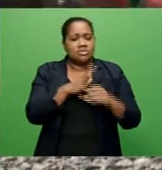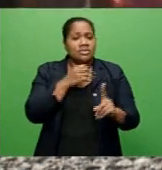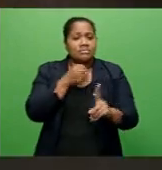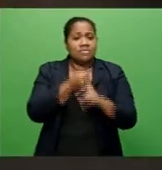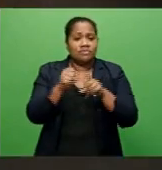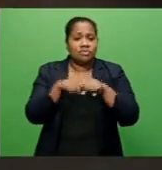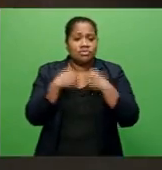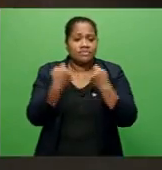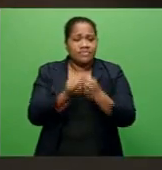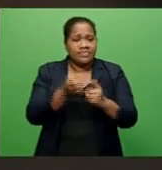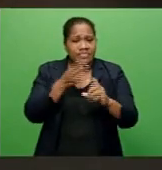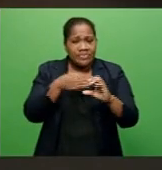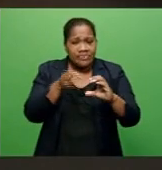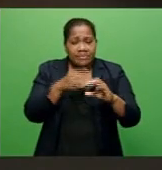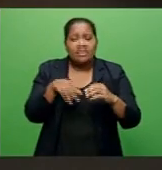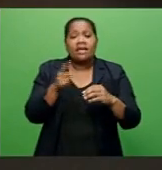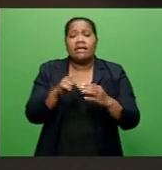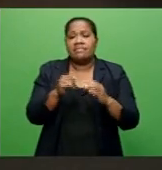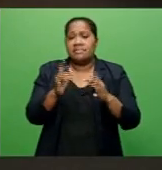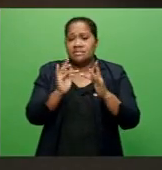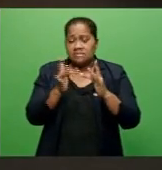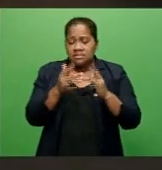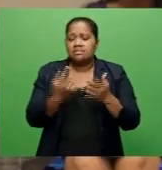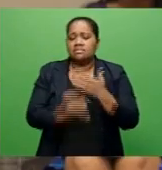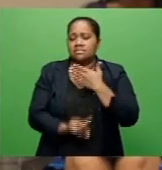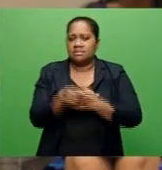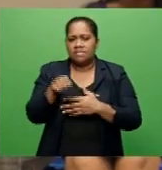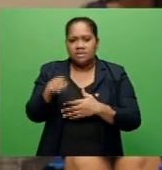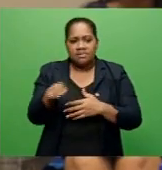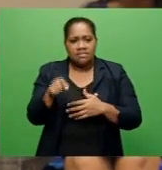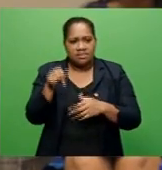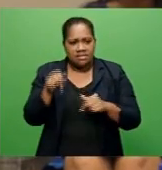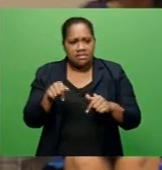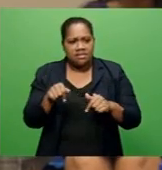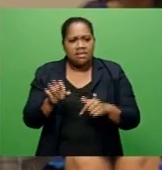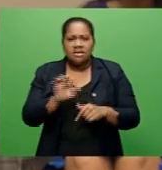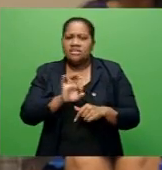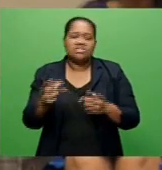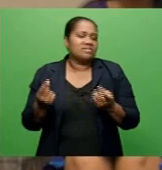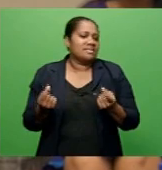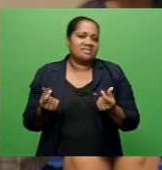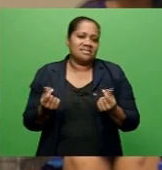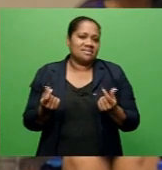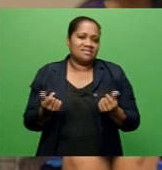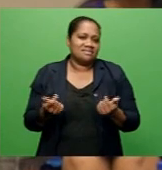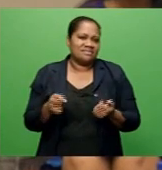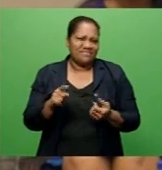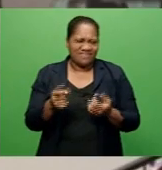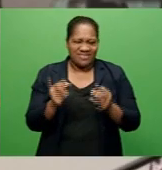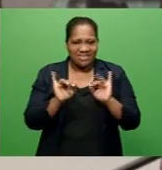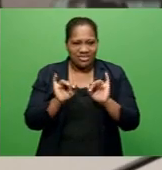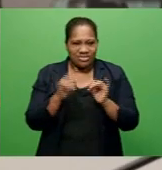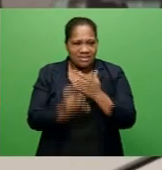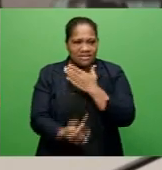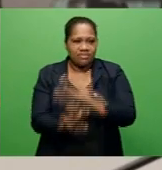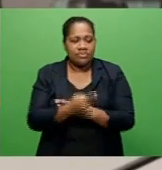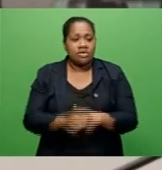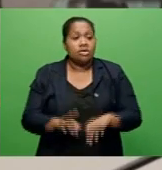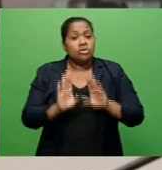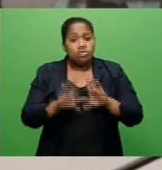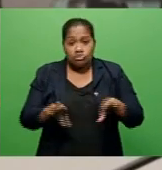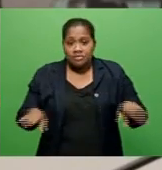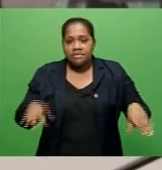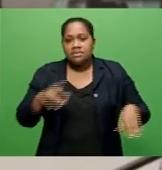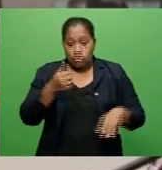internet is not lost on authorities here, and seeking redress isn't easy either. Children and youth can access